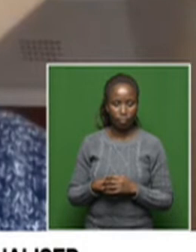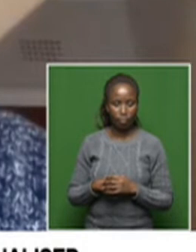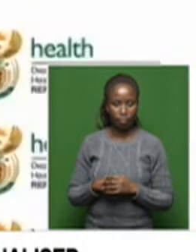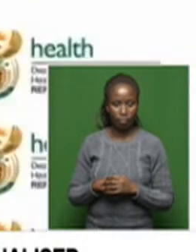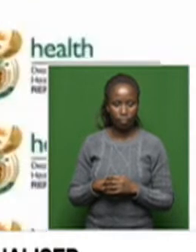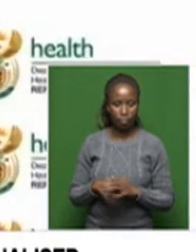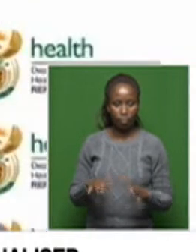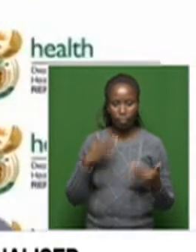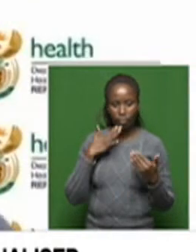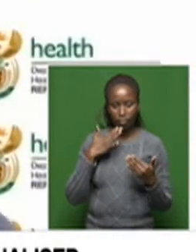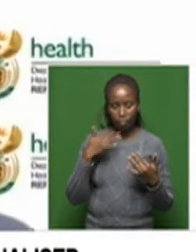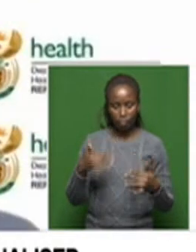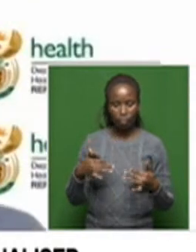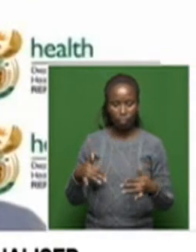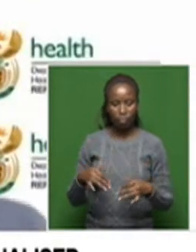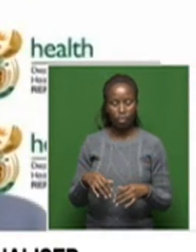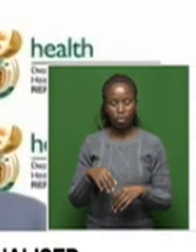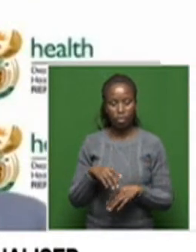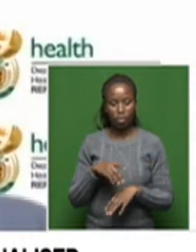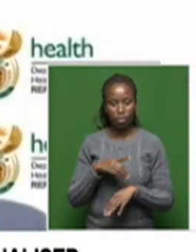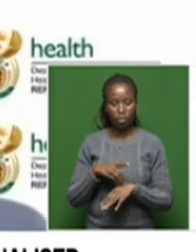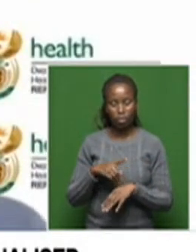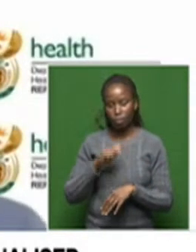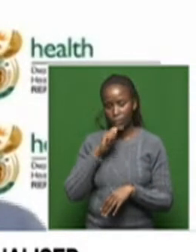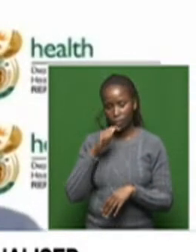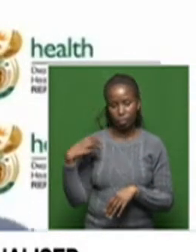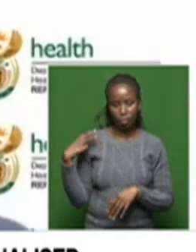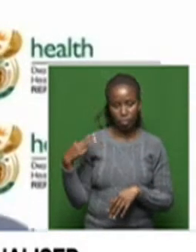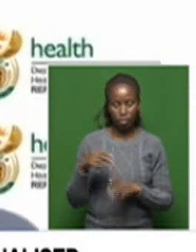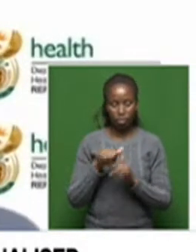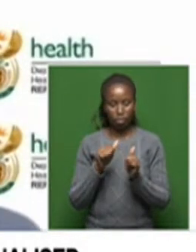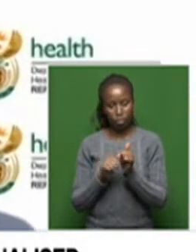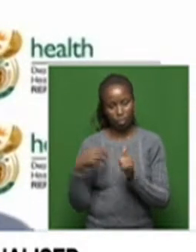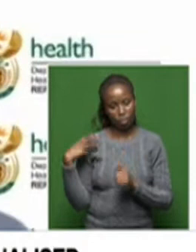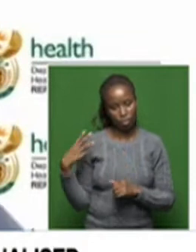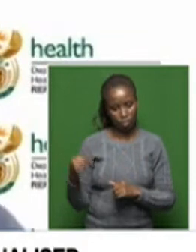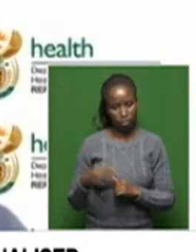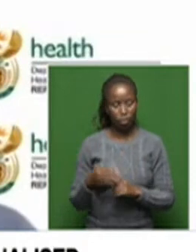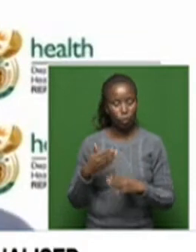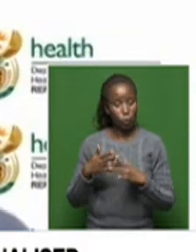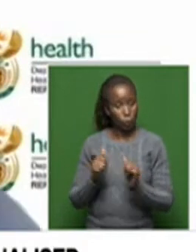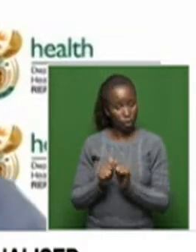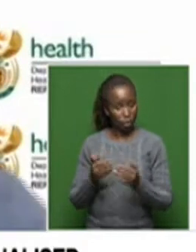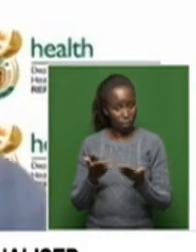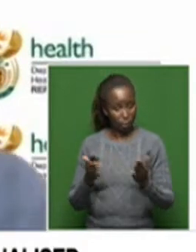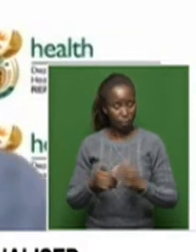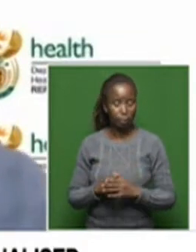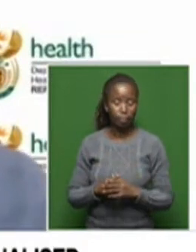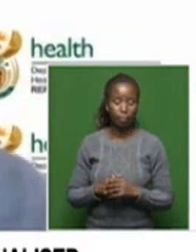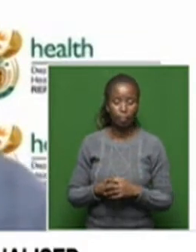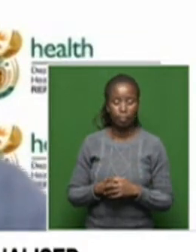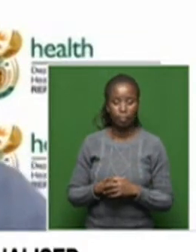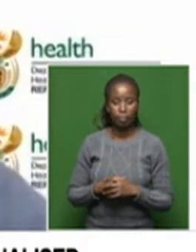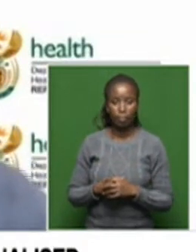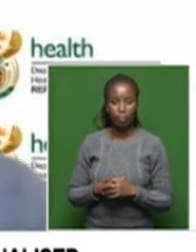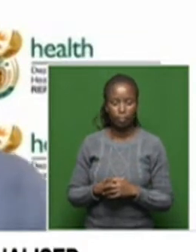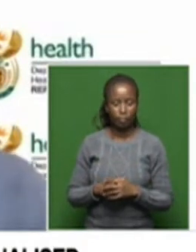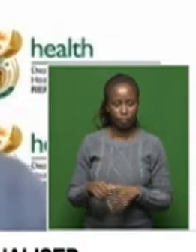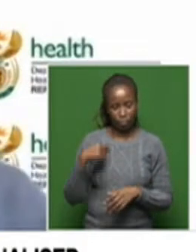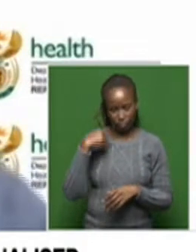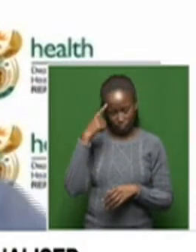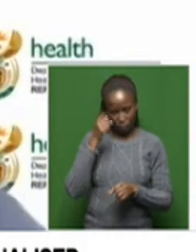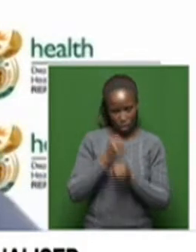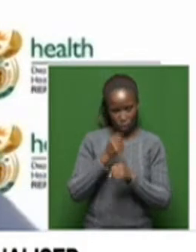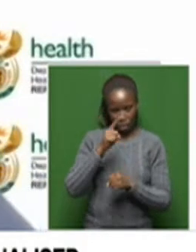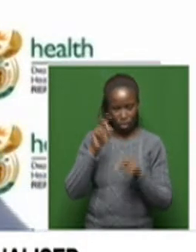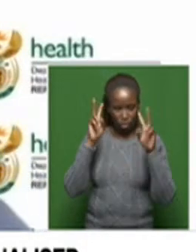Thank you very much, Dr. Manzi. Good morning, Minister, Deputy Minister, and colleagues. I think on the Gauteng issue,